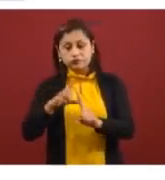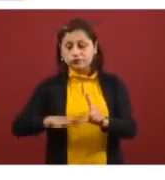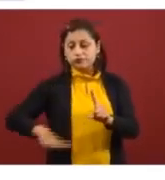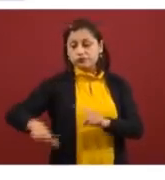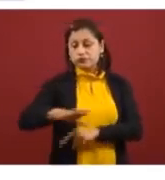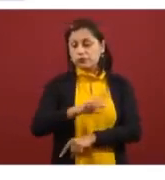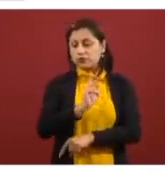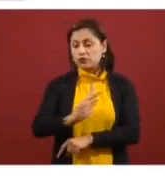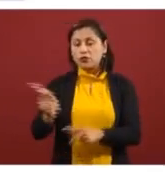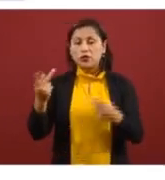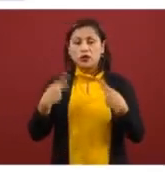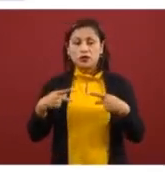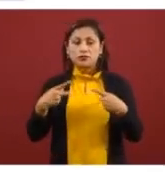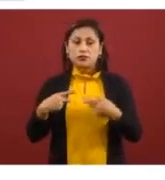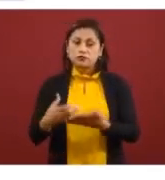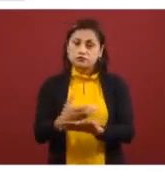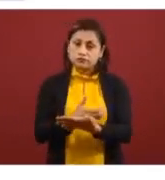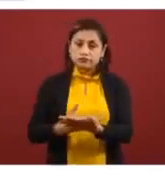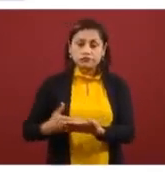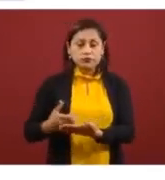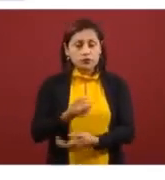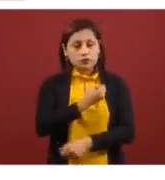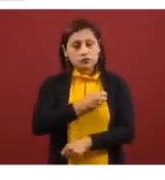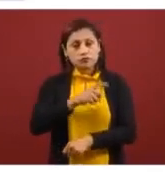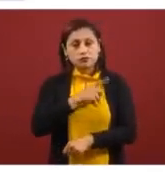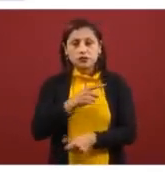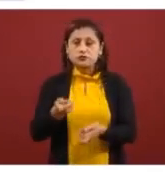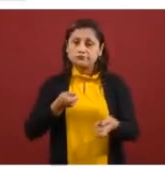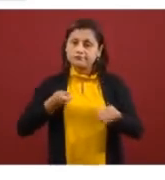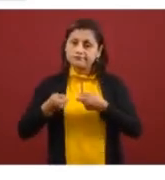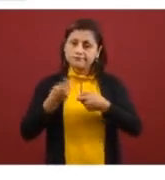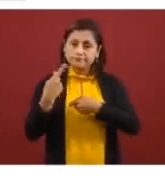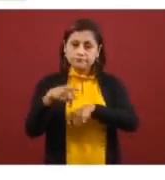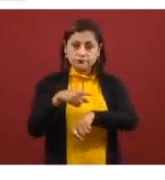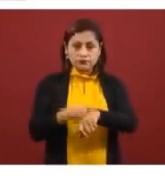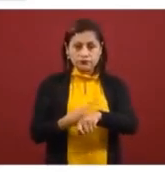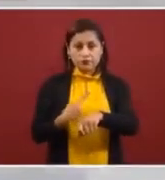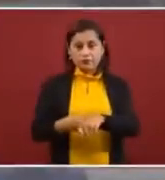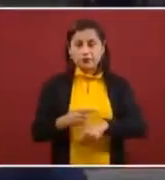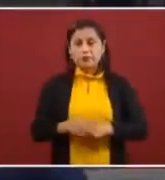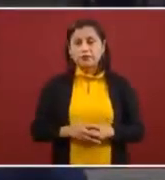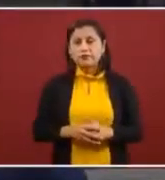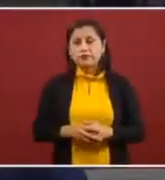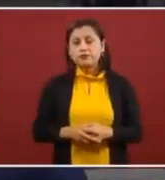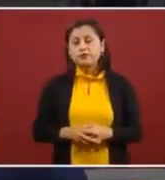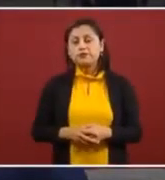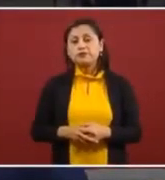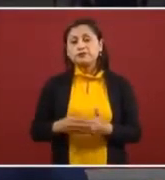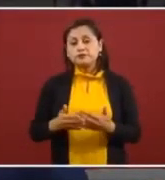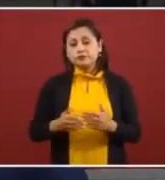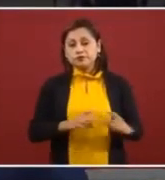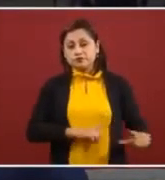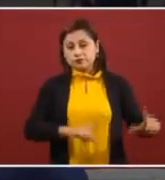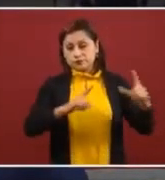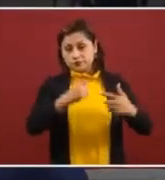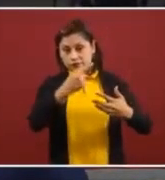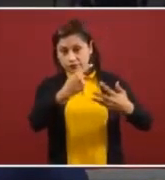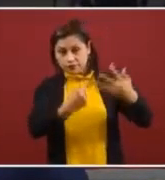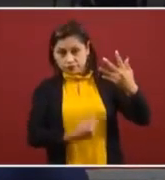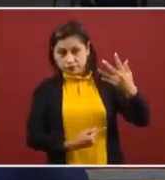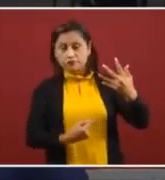So they're, all their interests are to maintain the population of Mexico healthy and well.